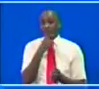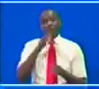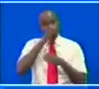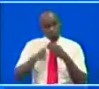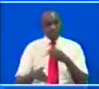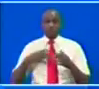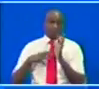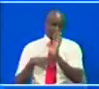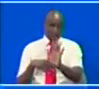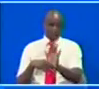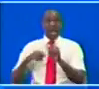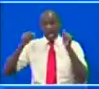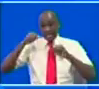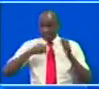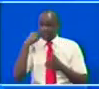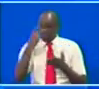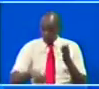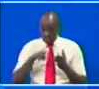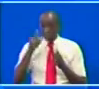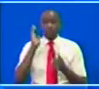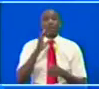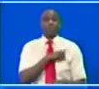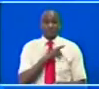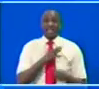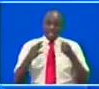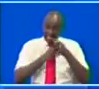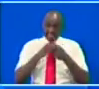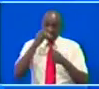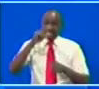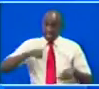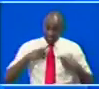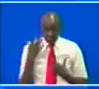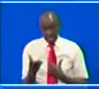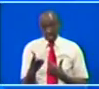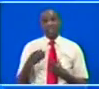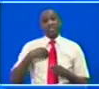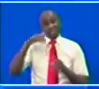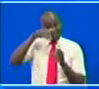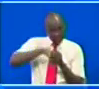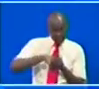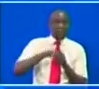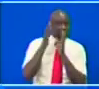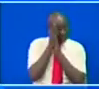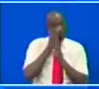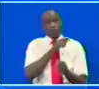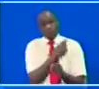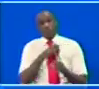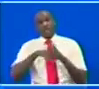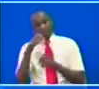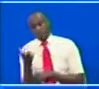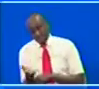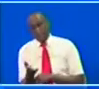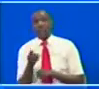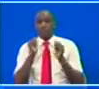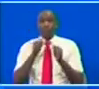retailers. Under the agreement, the scheme is expected to benefit 800 lives through inpatient and outpatient services. Retailers will be able